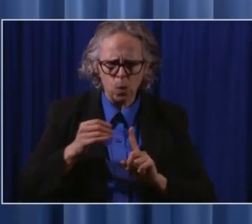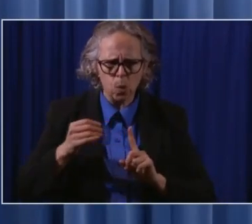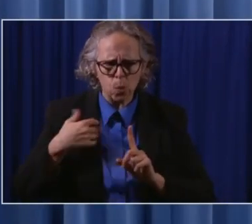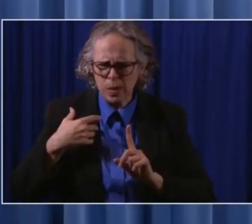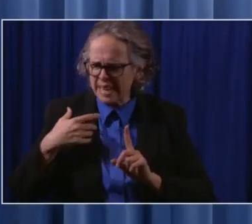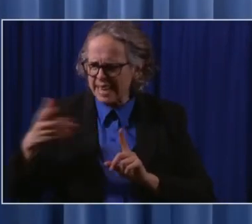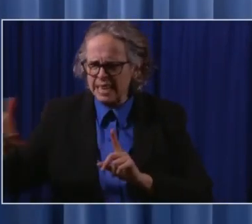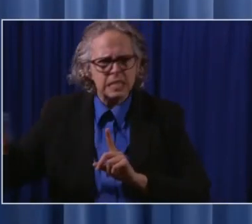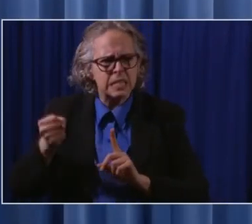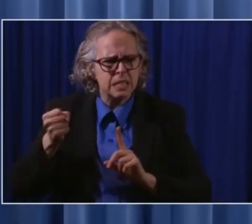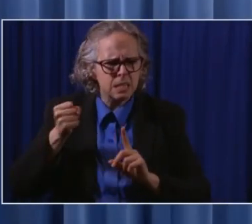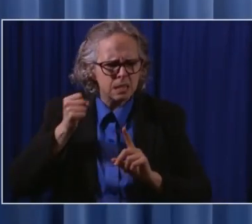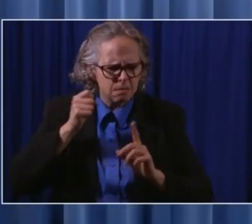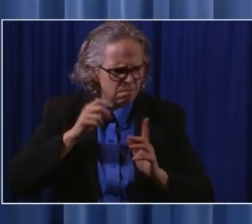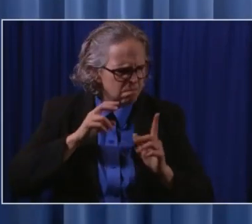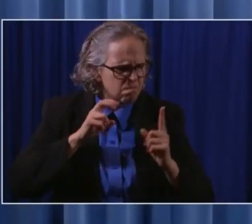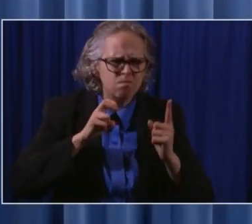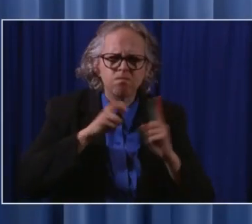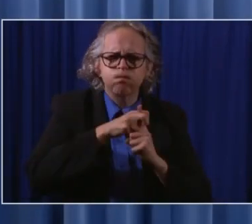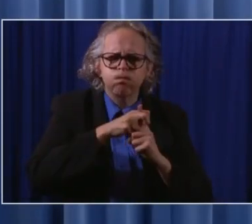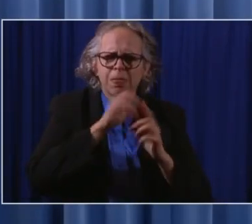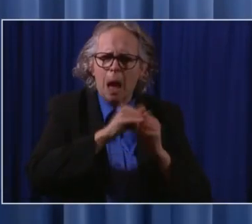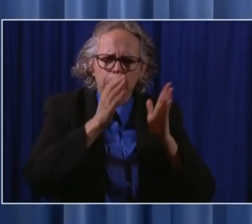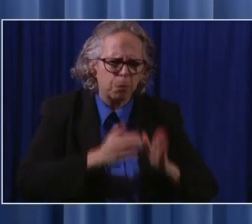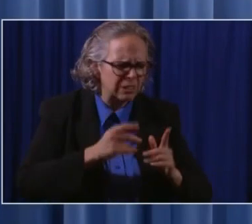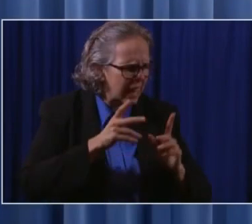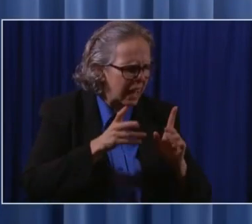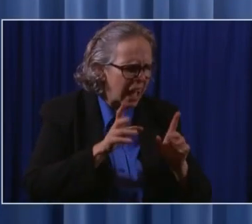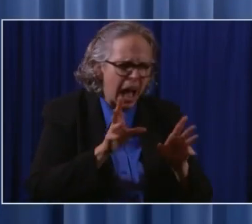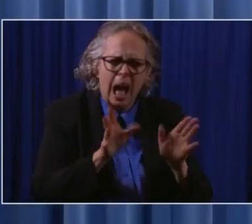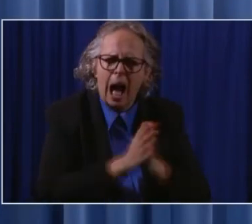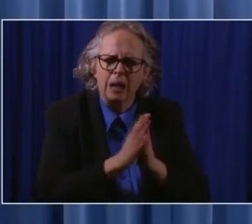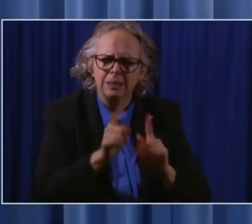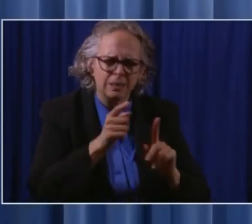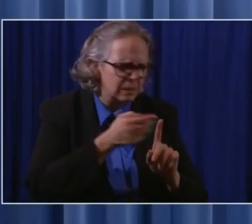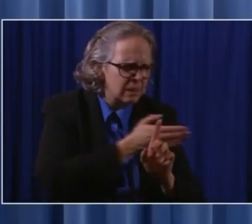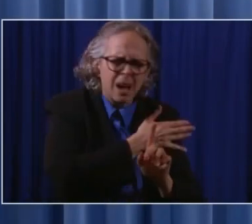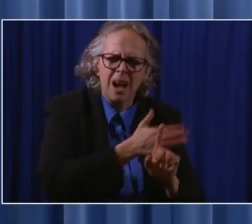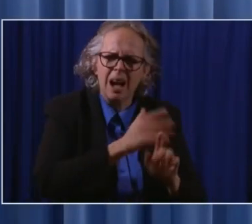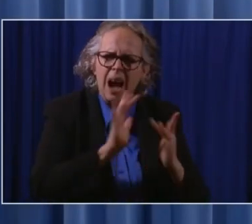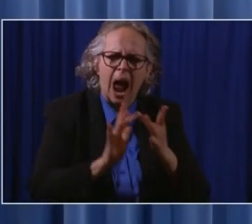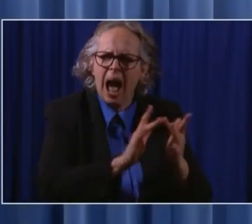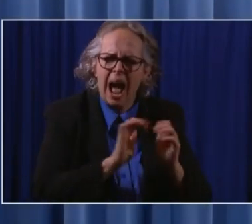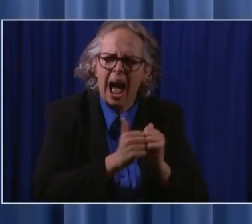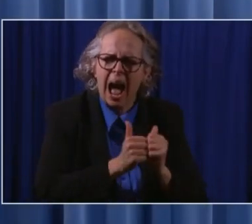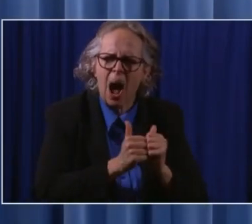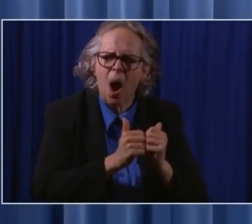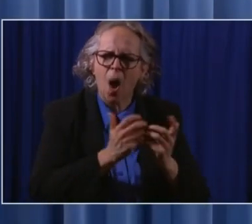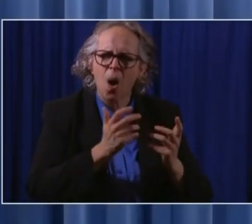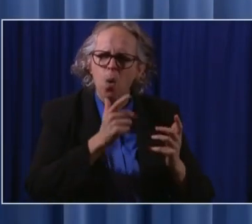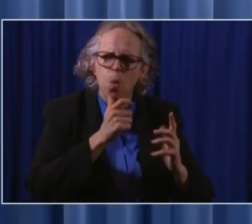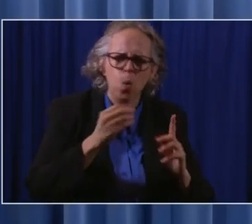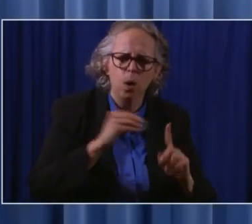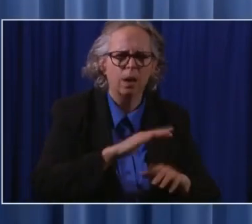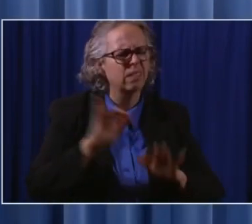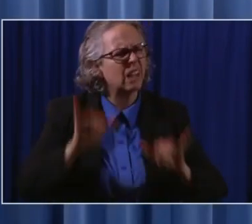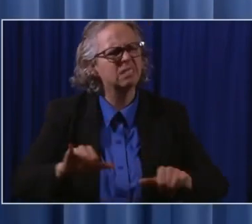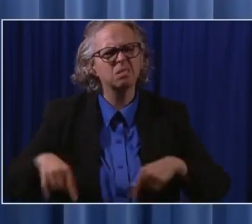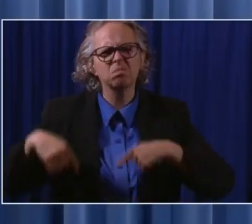infect others, or finding out who they've already infected and making sure they don't infect others, is an age-old way, going